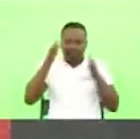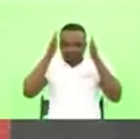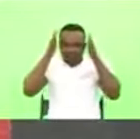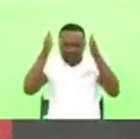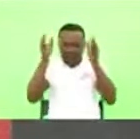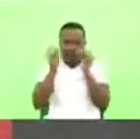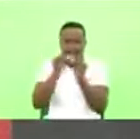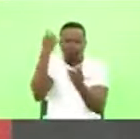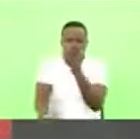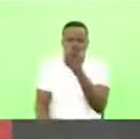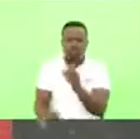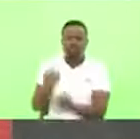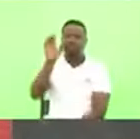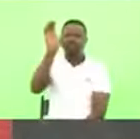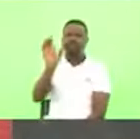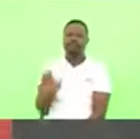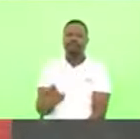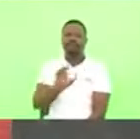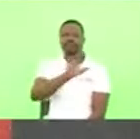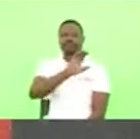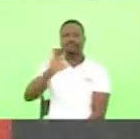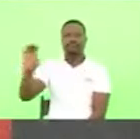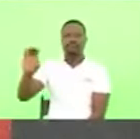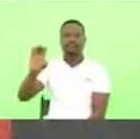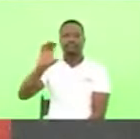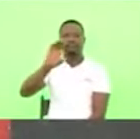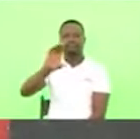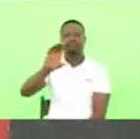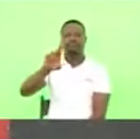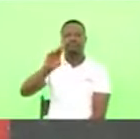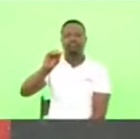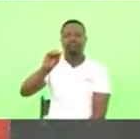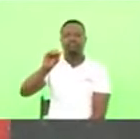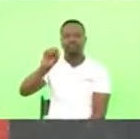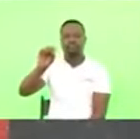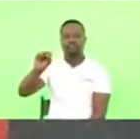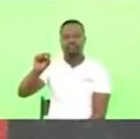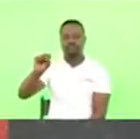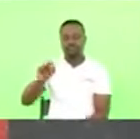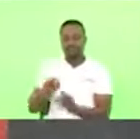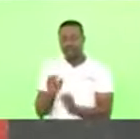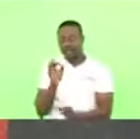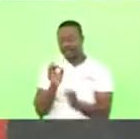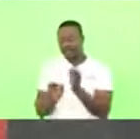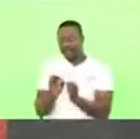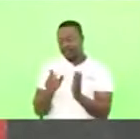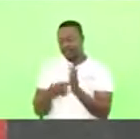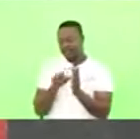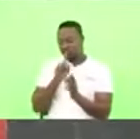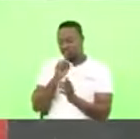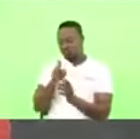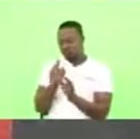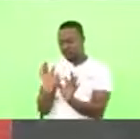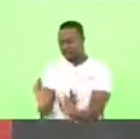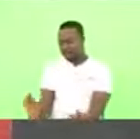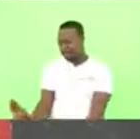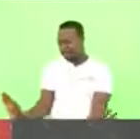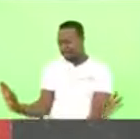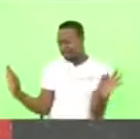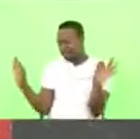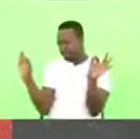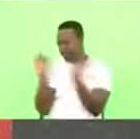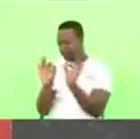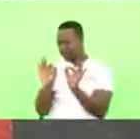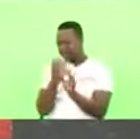cross this morning. If the central point or the most powerful influence of